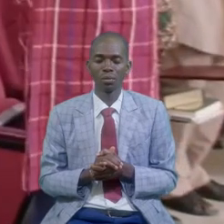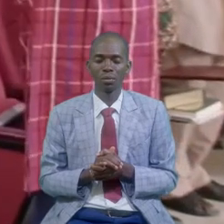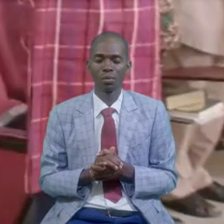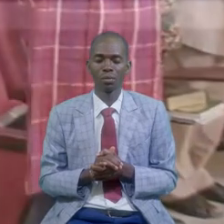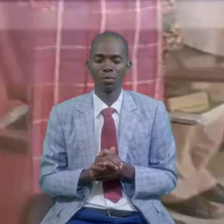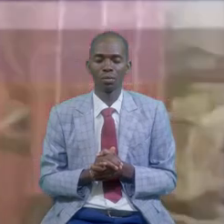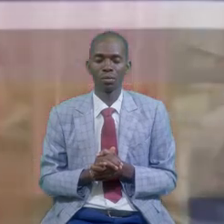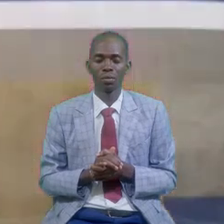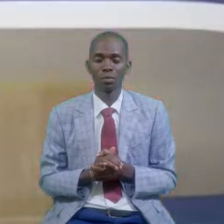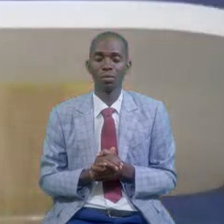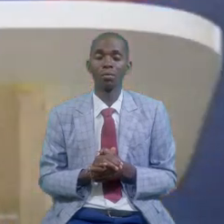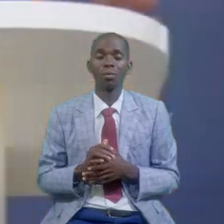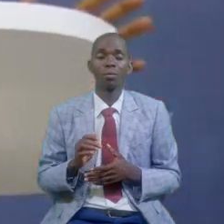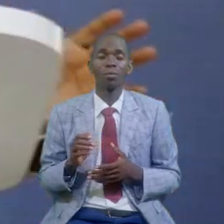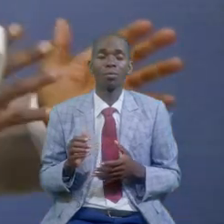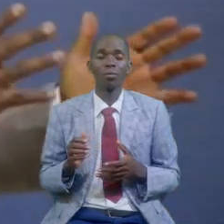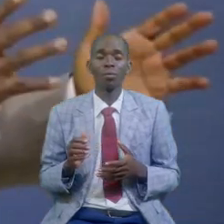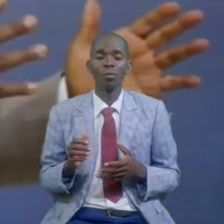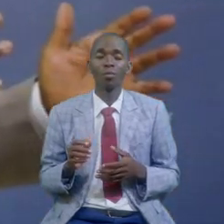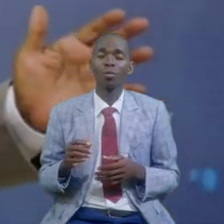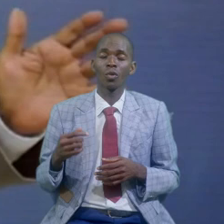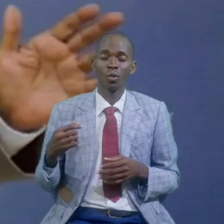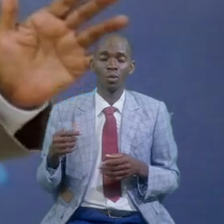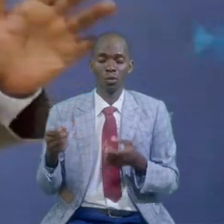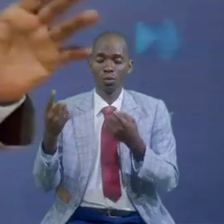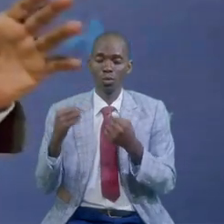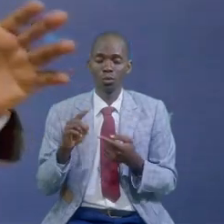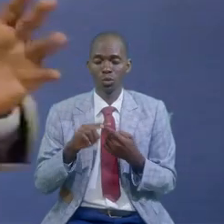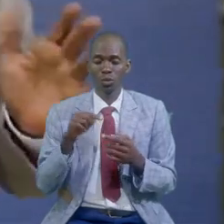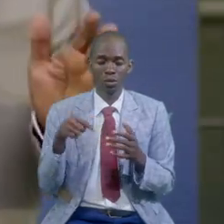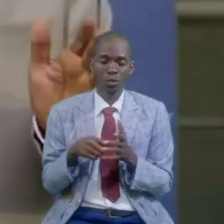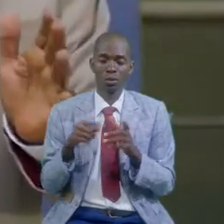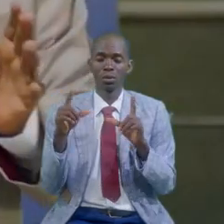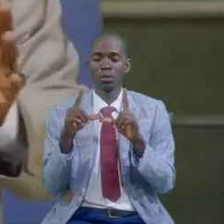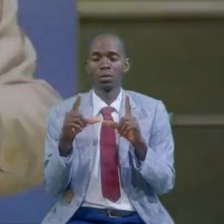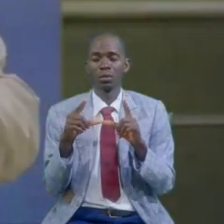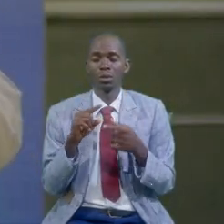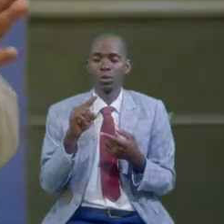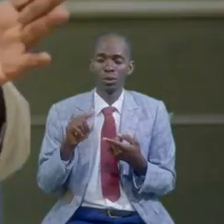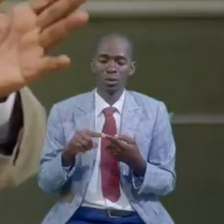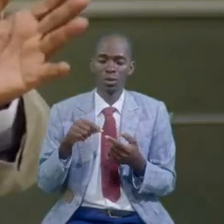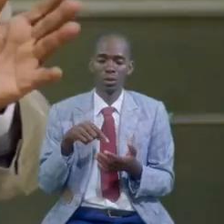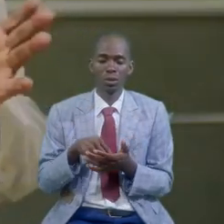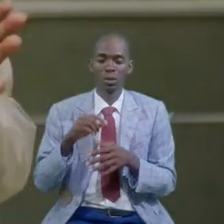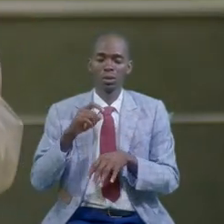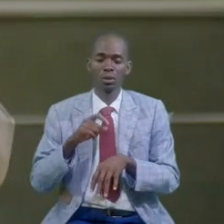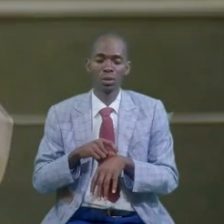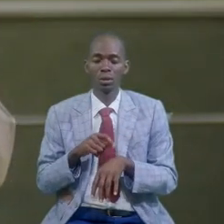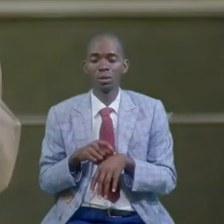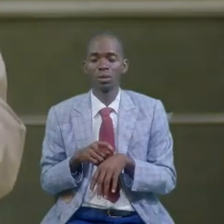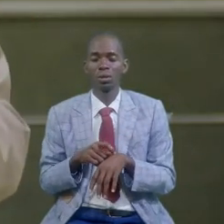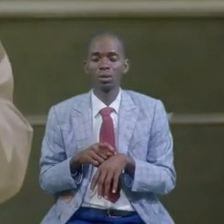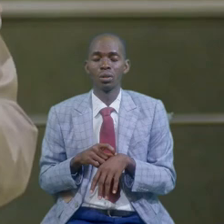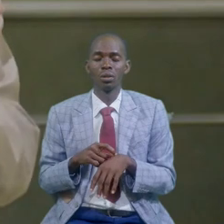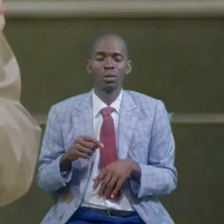You come to this point, this moment, you pass through